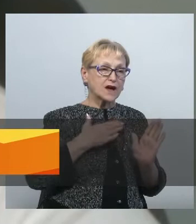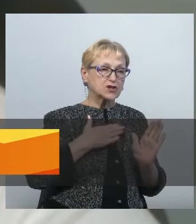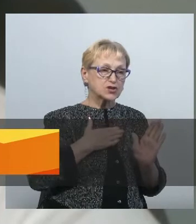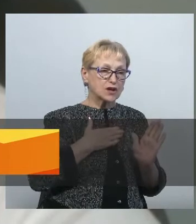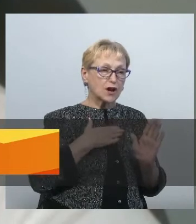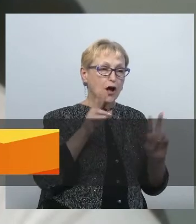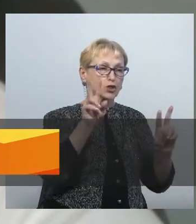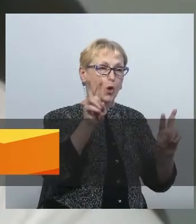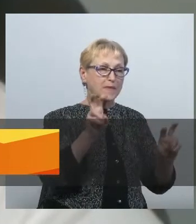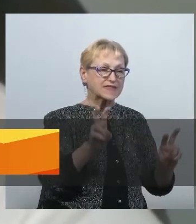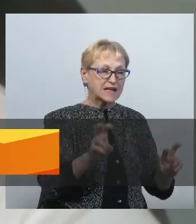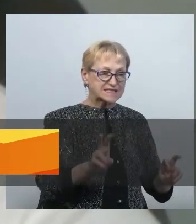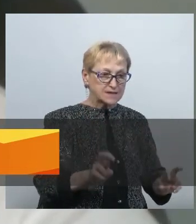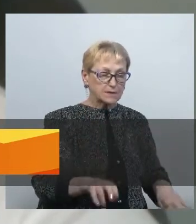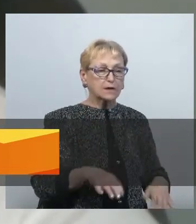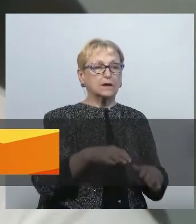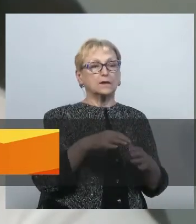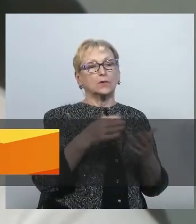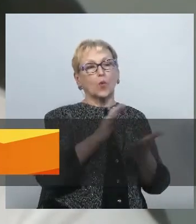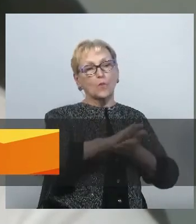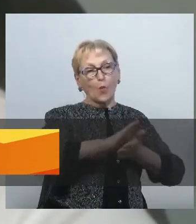We added to our nominations